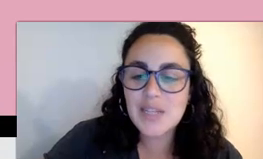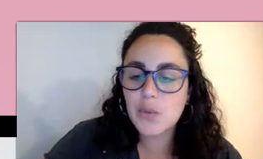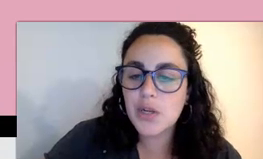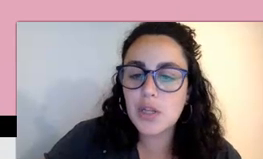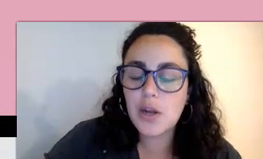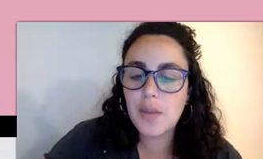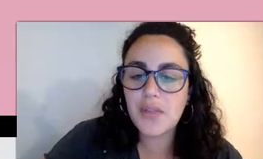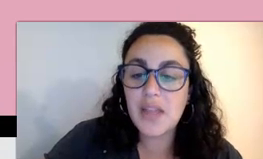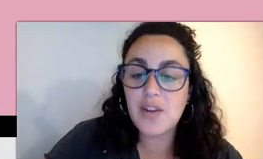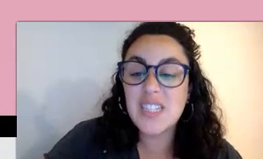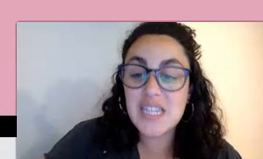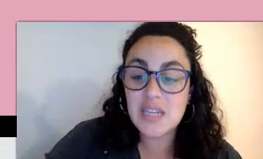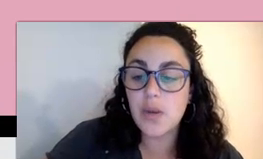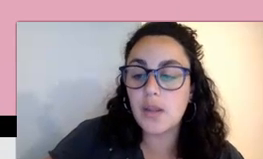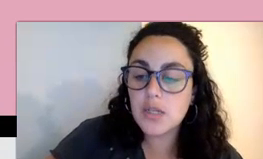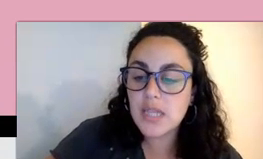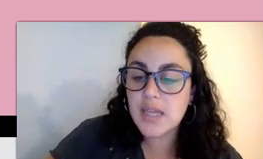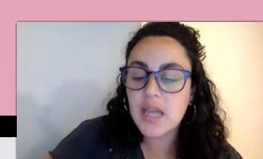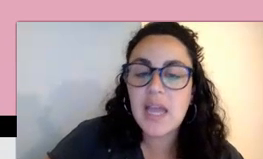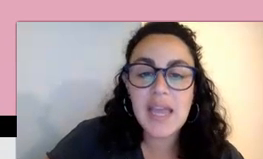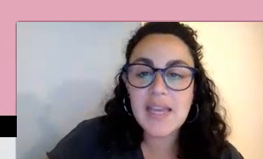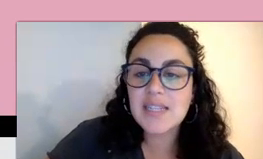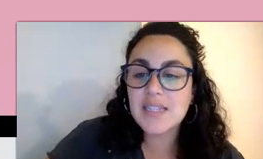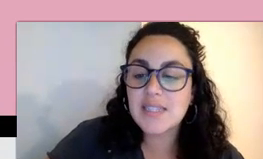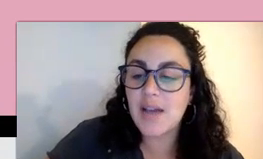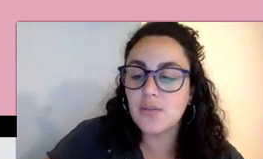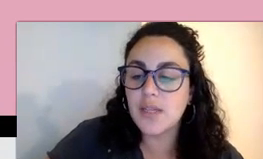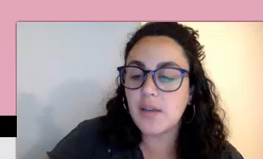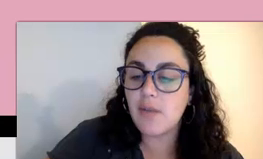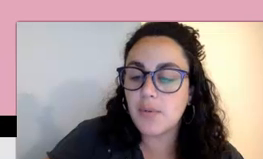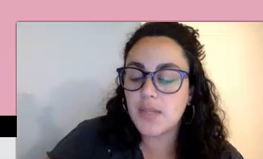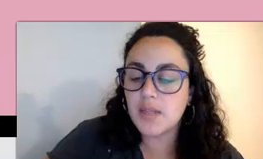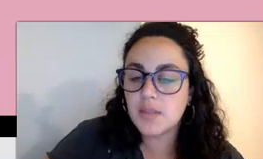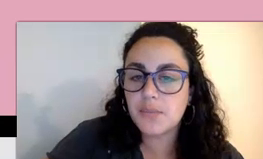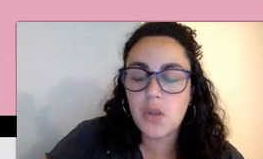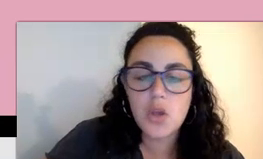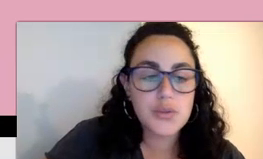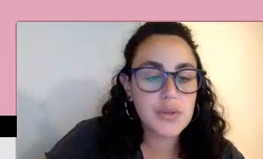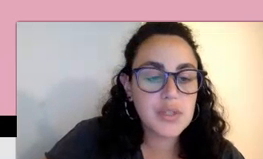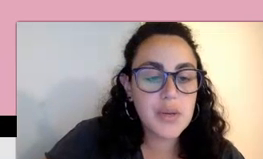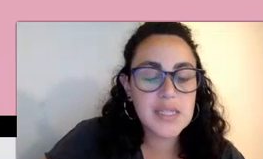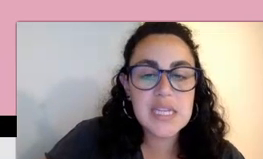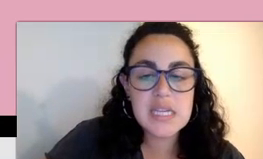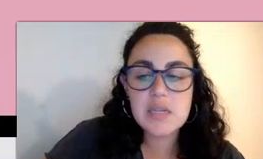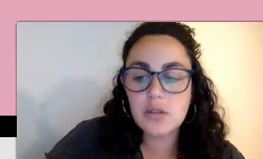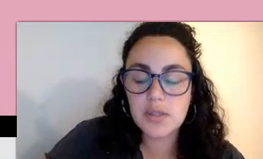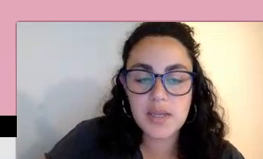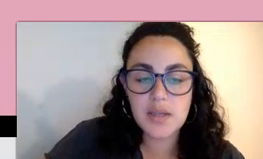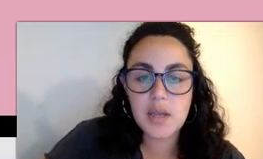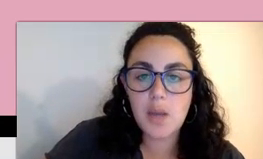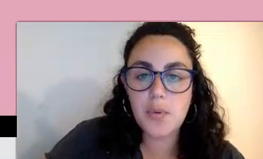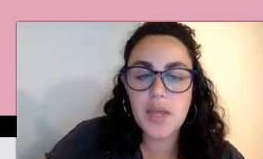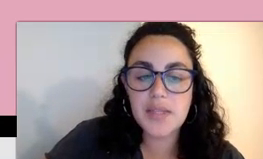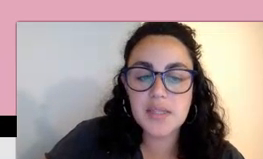In this lesson, we're going to learn about the letter T, what it looks like, and the sound it can represent. So this is what a T looks